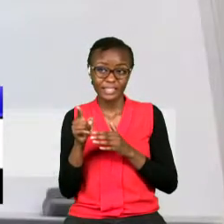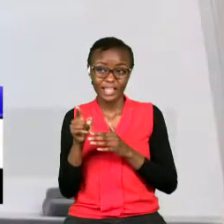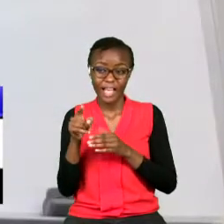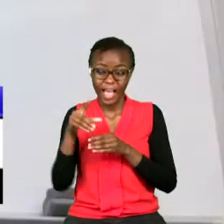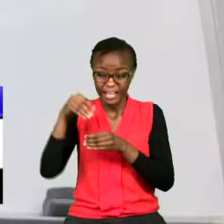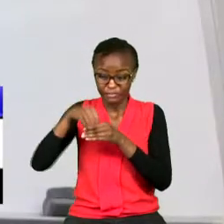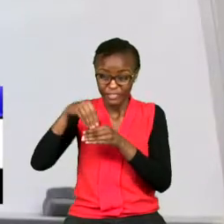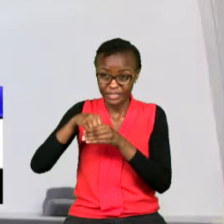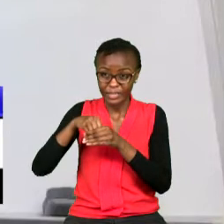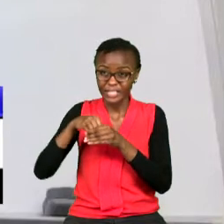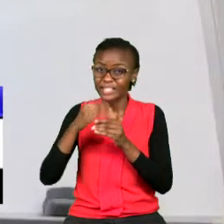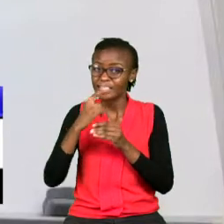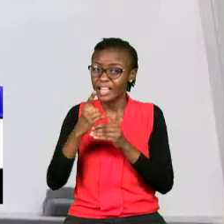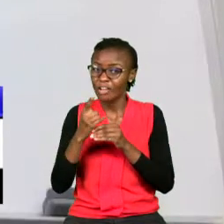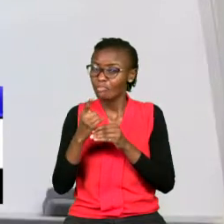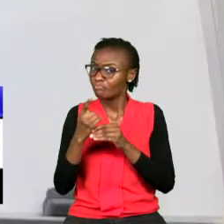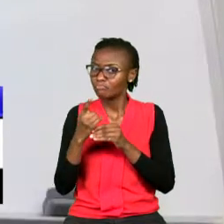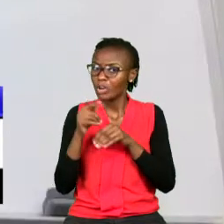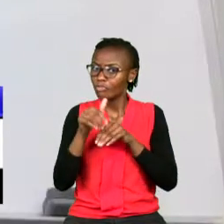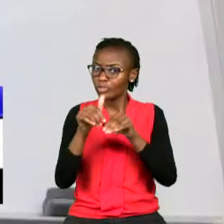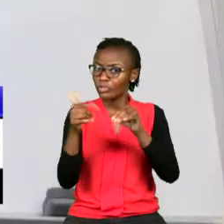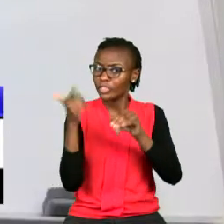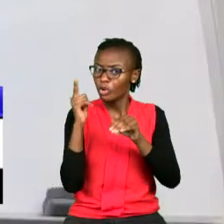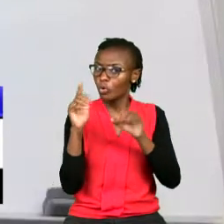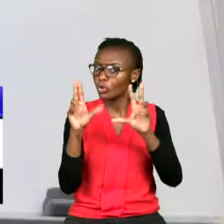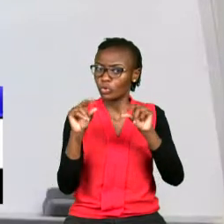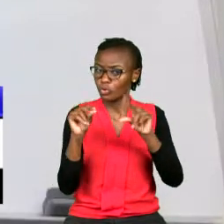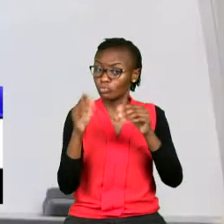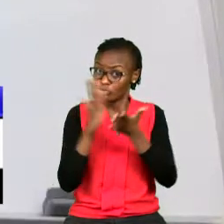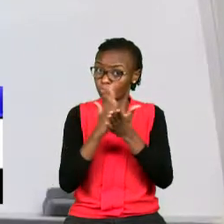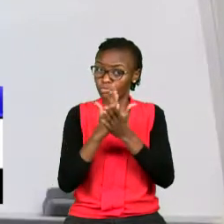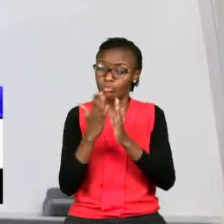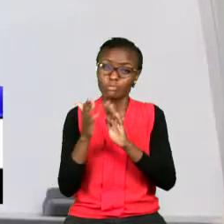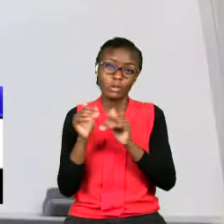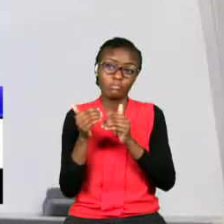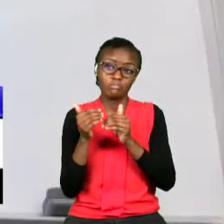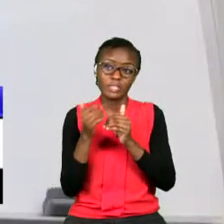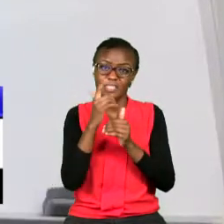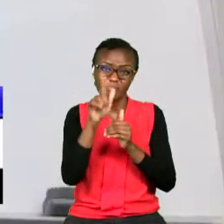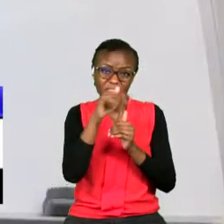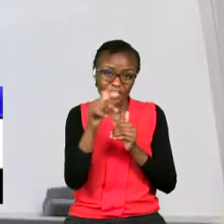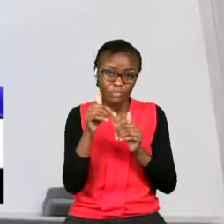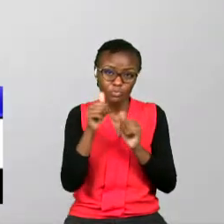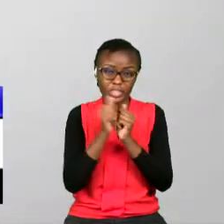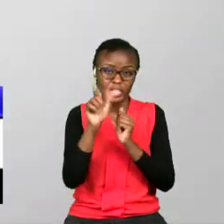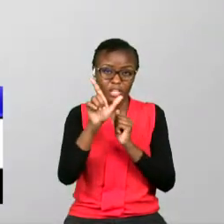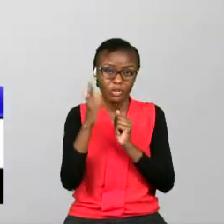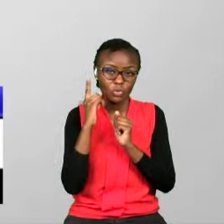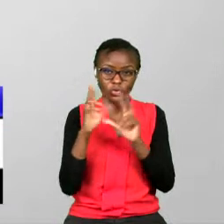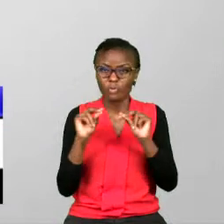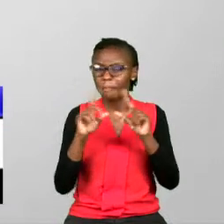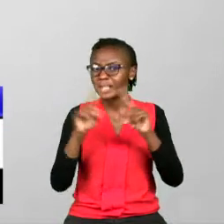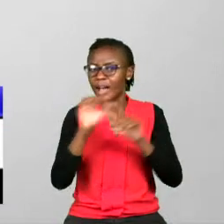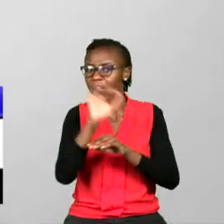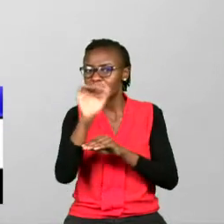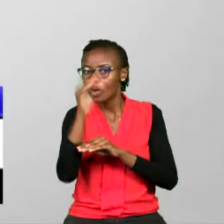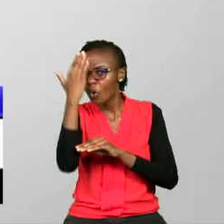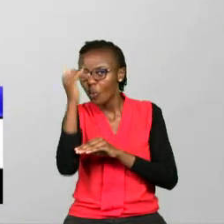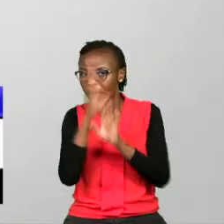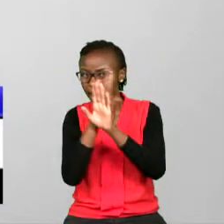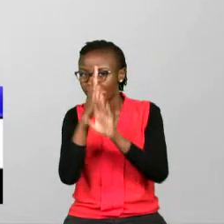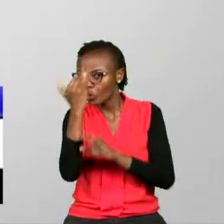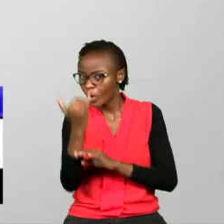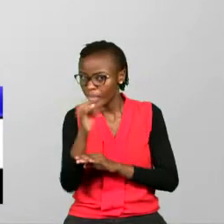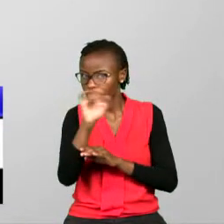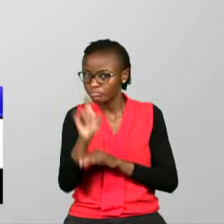have certainly asked the King, why were these purchases made through shell companies? Why has none of this been disclosed publicly? The Kenyatta family is